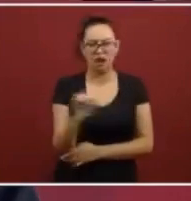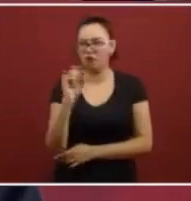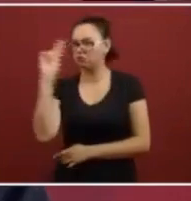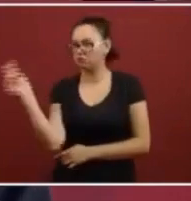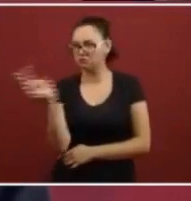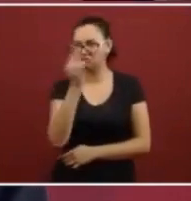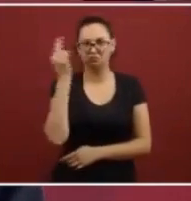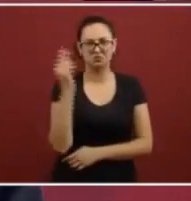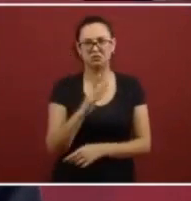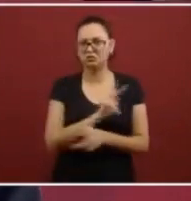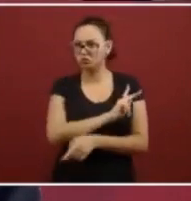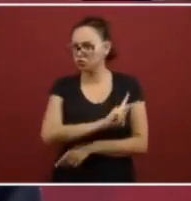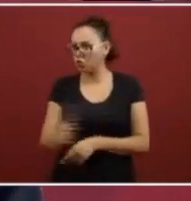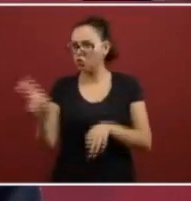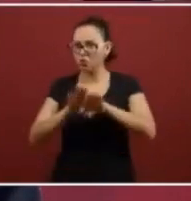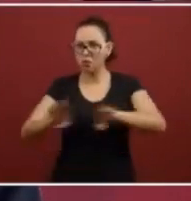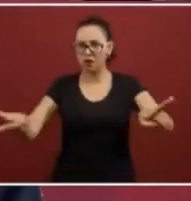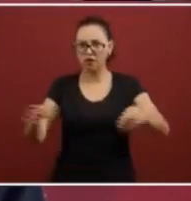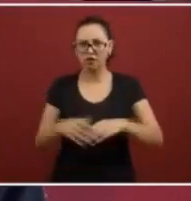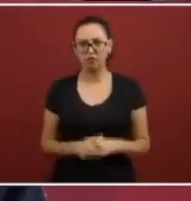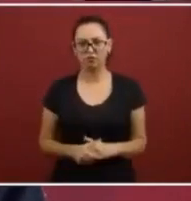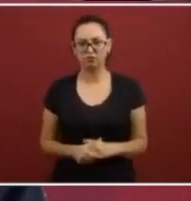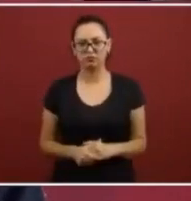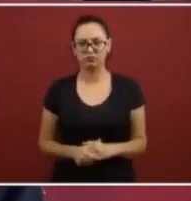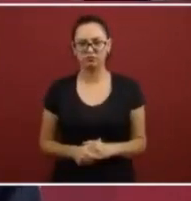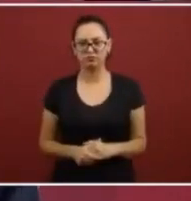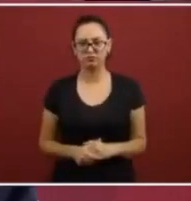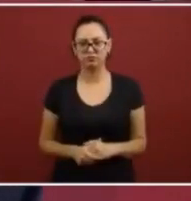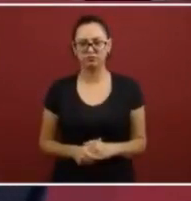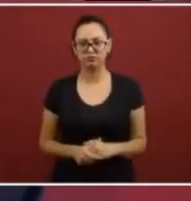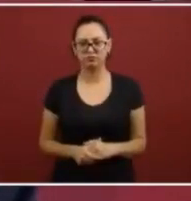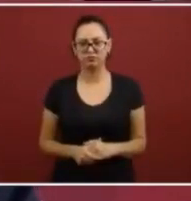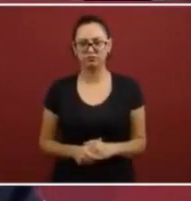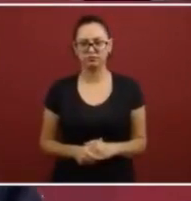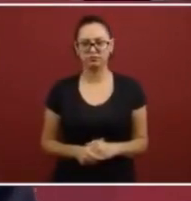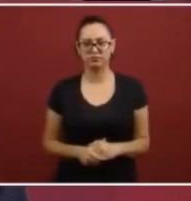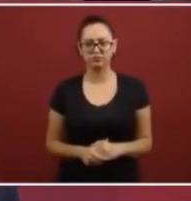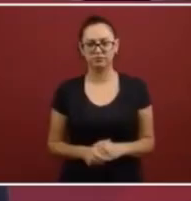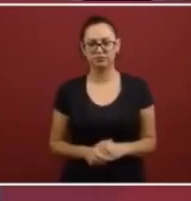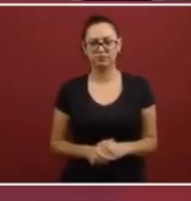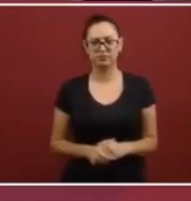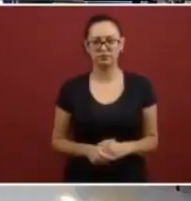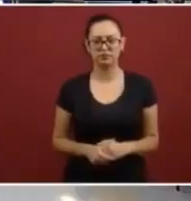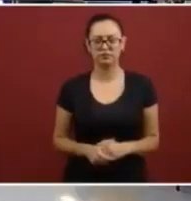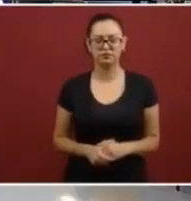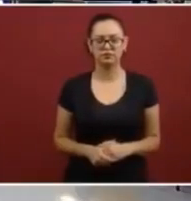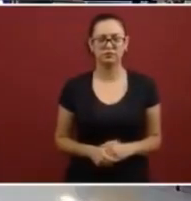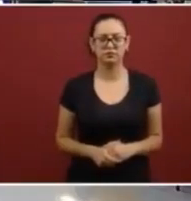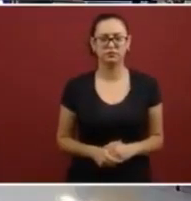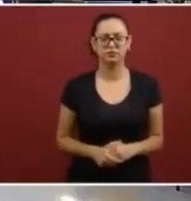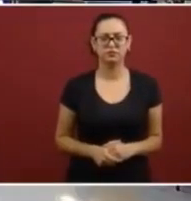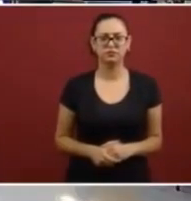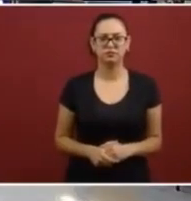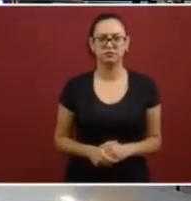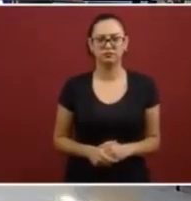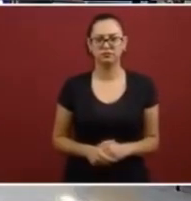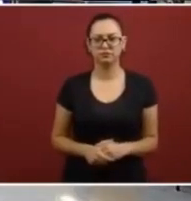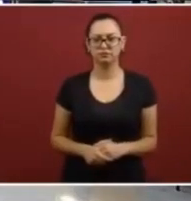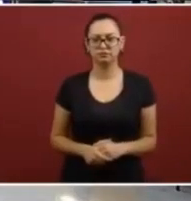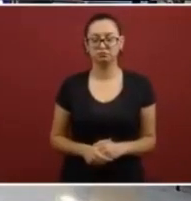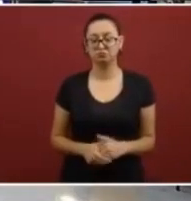promise Entonces, or honor Eh, that everyone have ¿qué free otra cosa? education El que with good